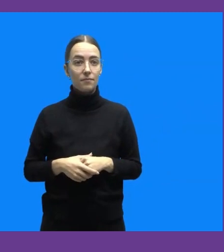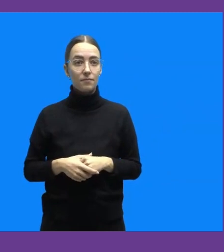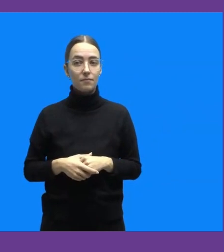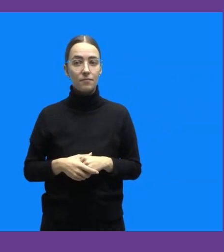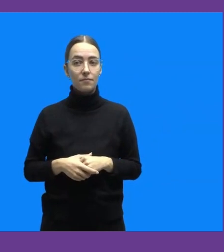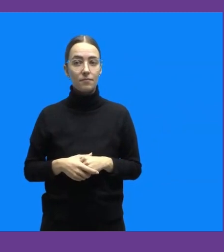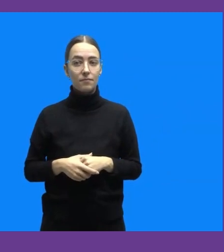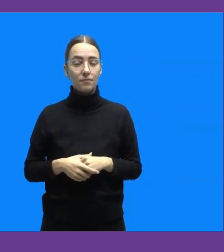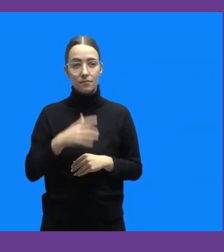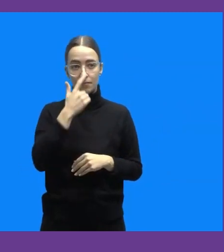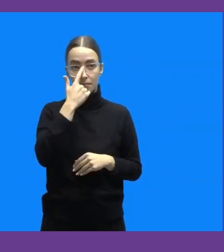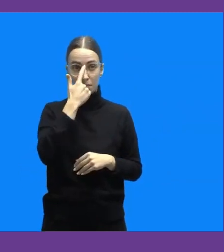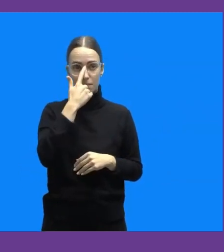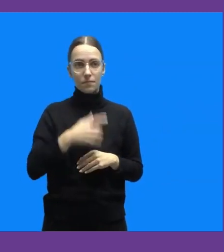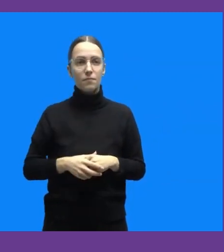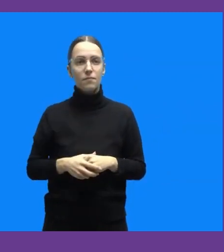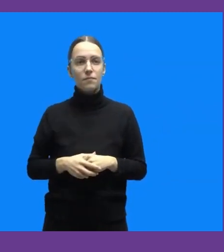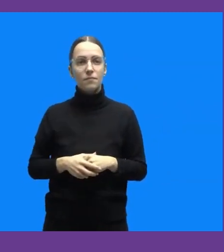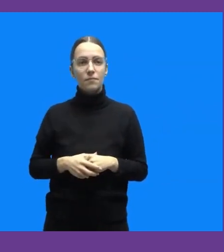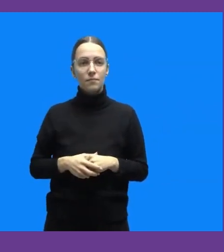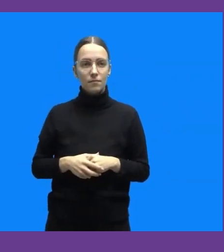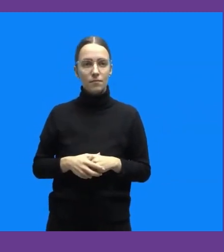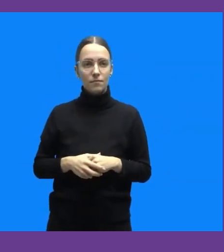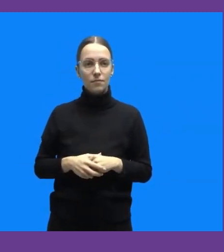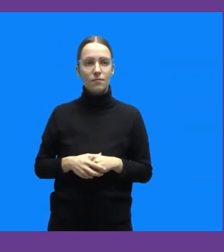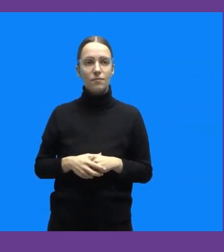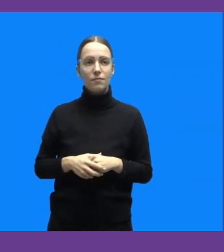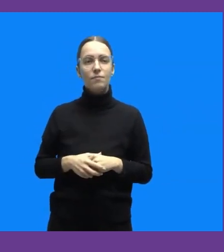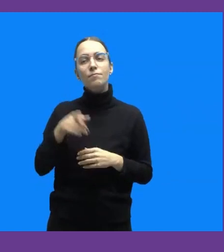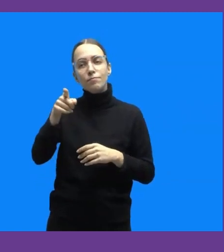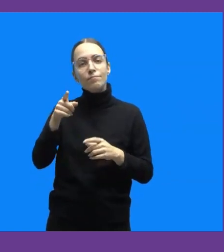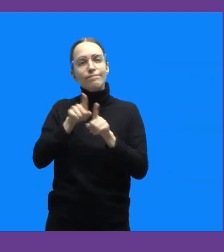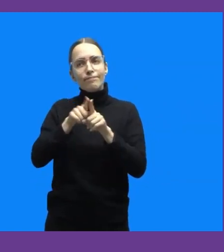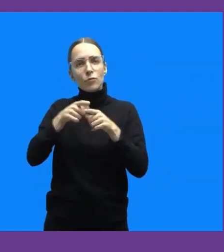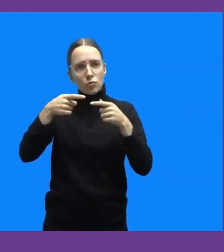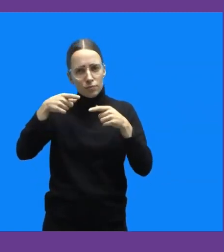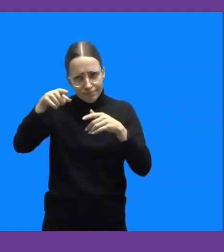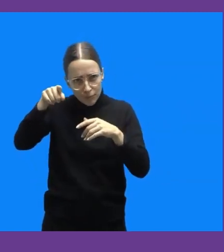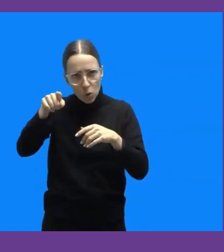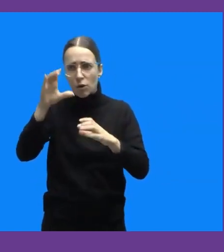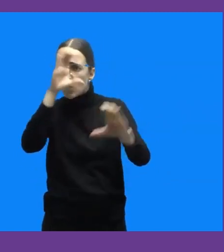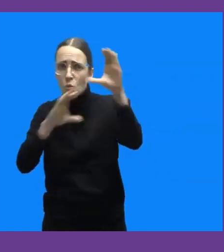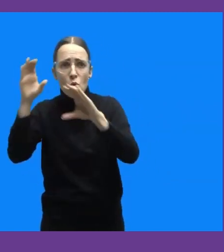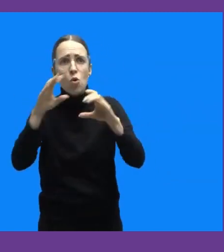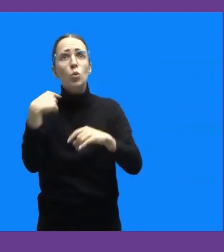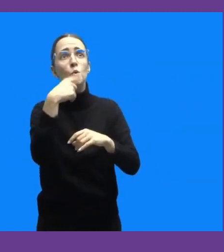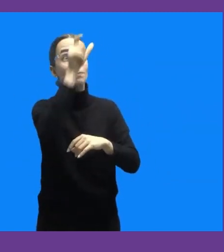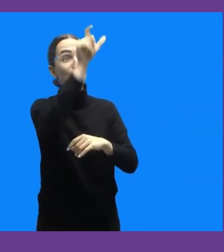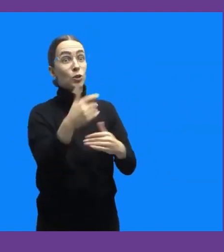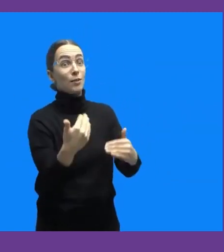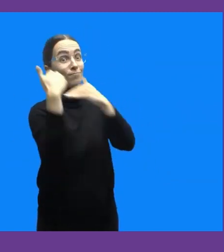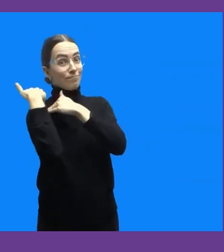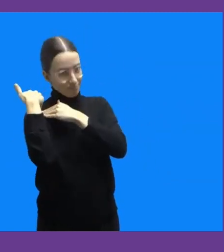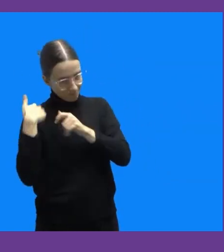surveillance authorities are in each of your countries, because they will be the ones who will be receiving the complaints, or